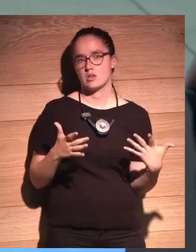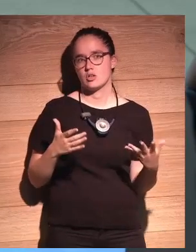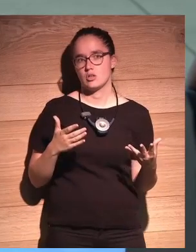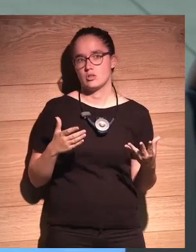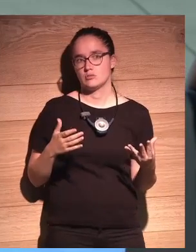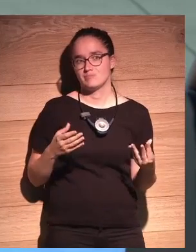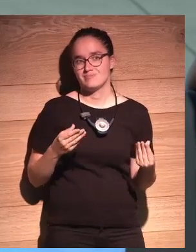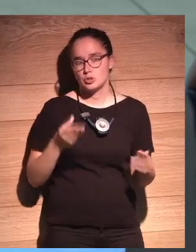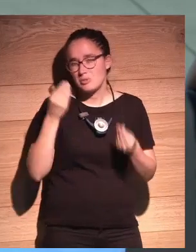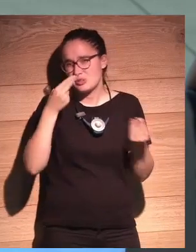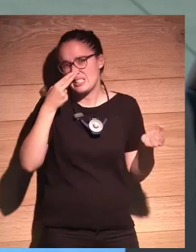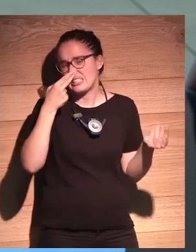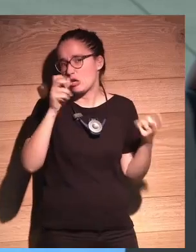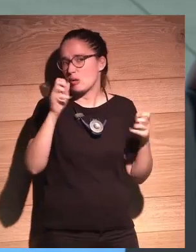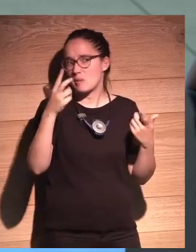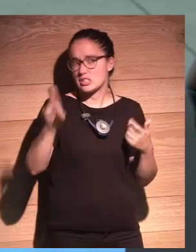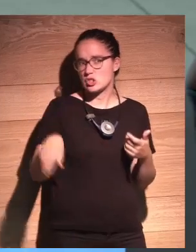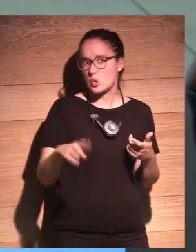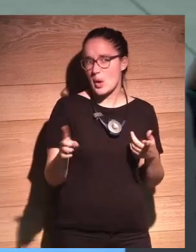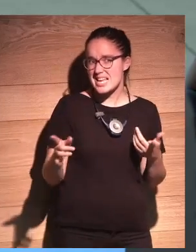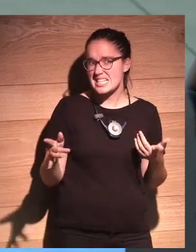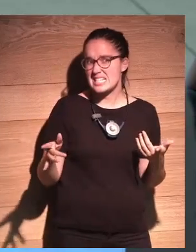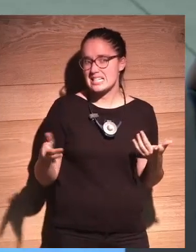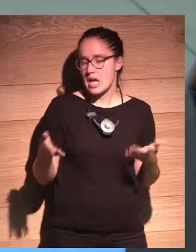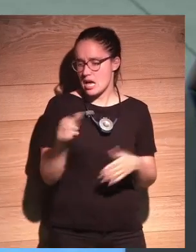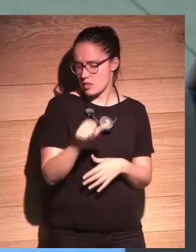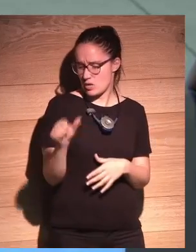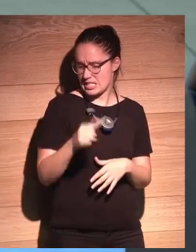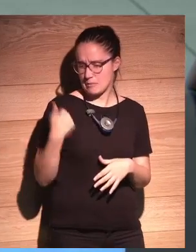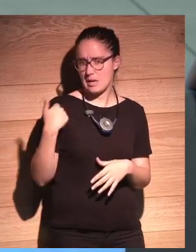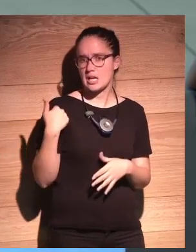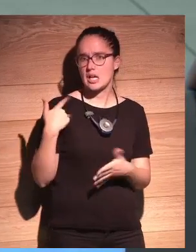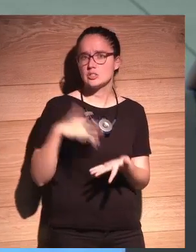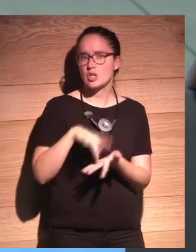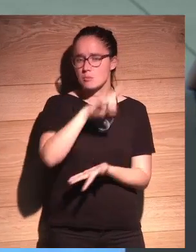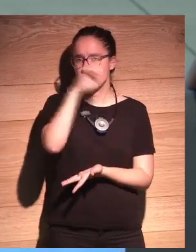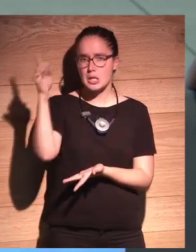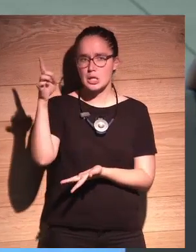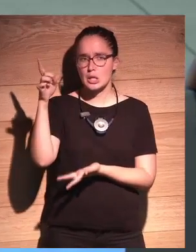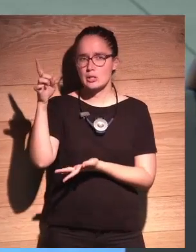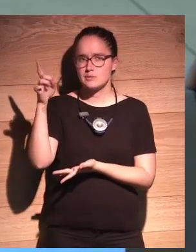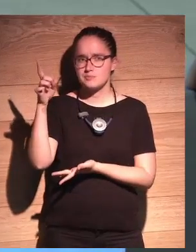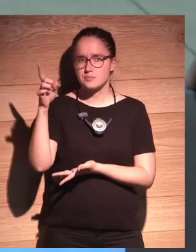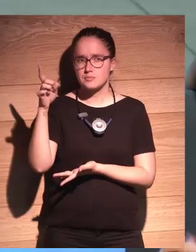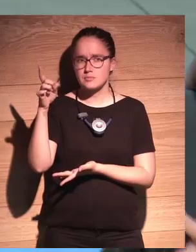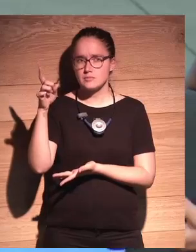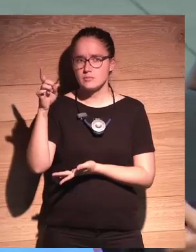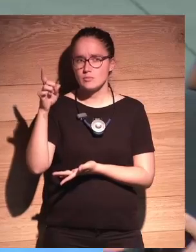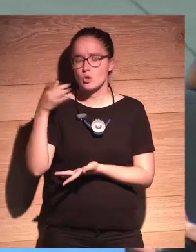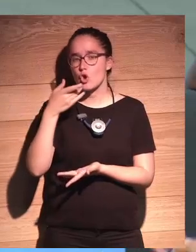the SDGs, it is less interesting few weeks ago in Madrid,